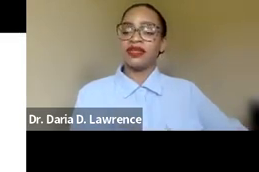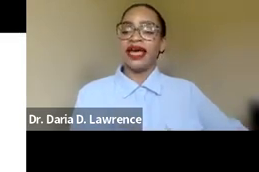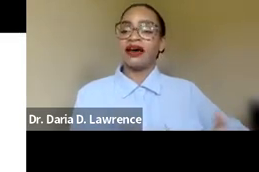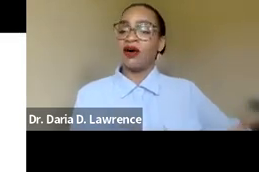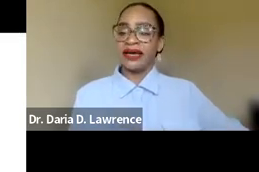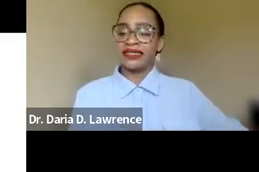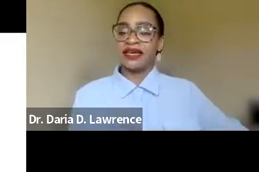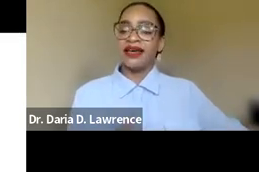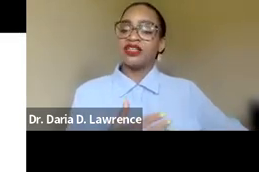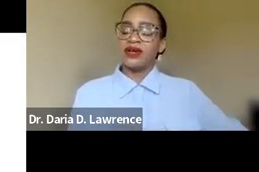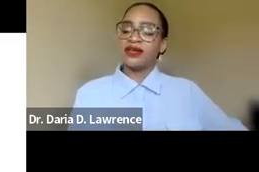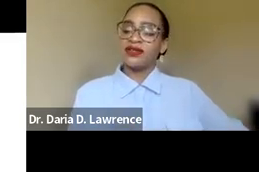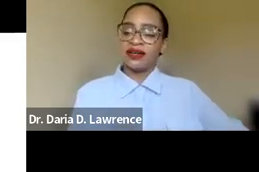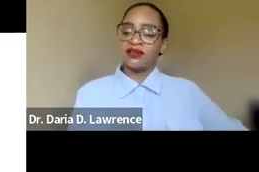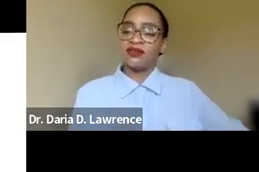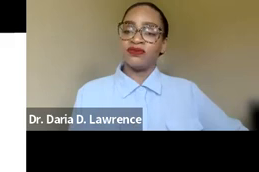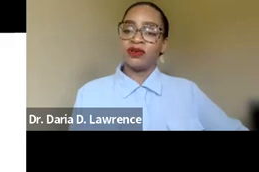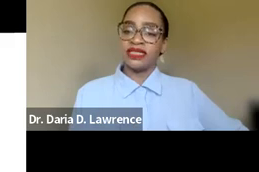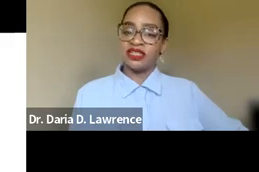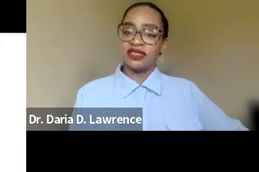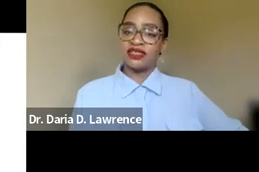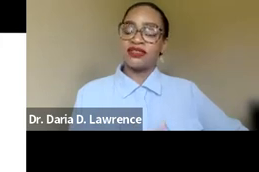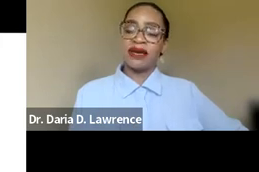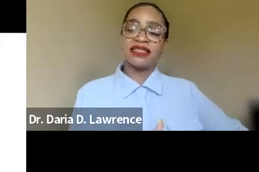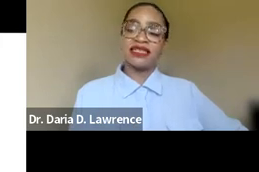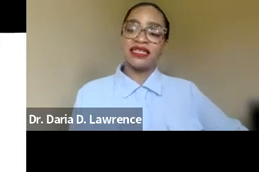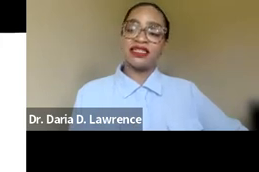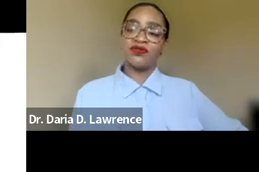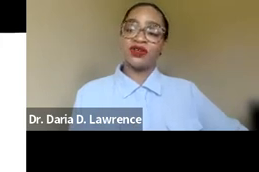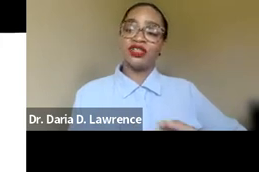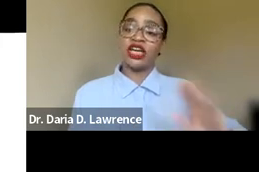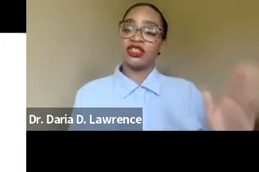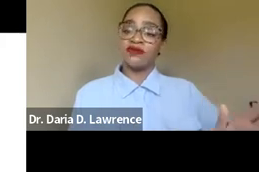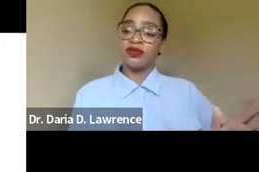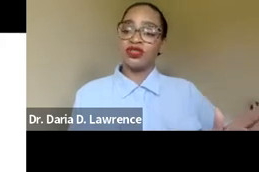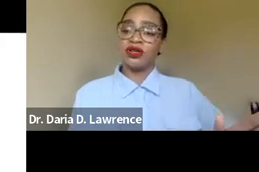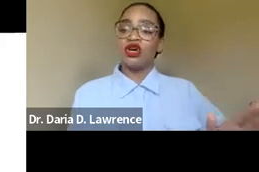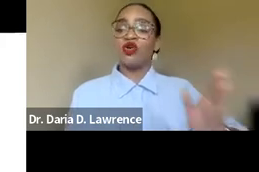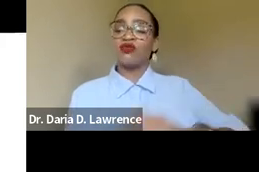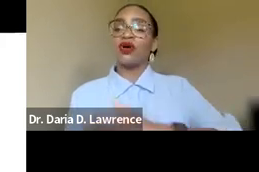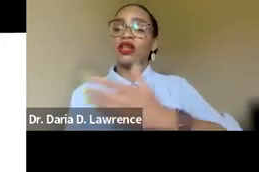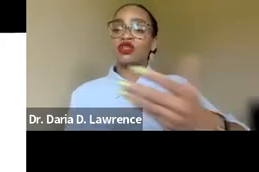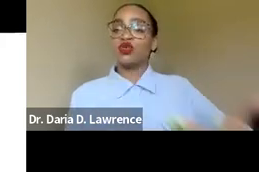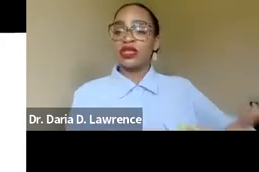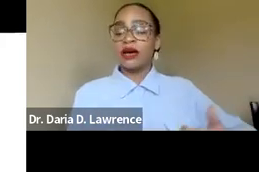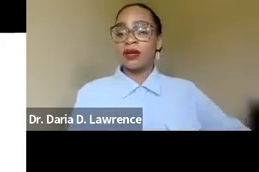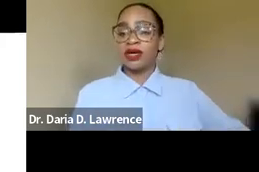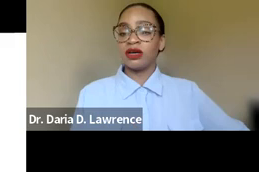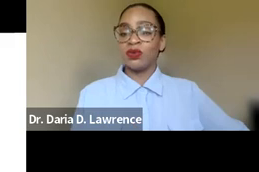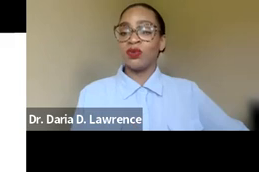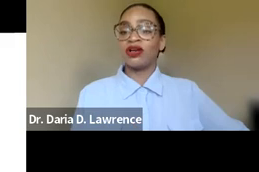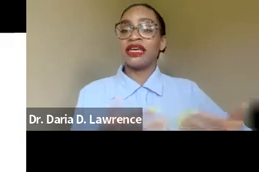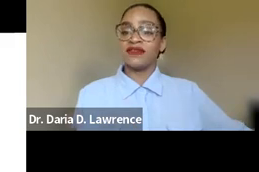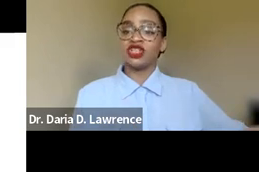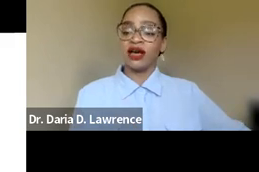responds. And always track your data for informed decisions to make this easier for you to change in the future, or for another school to come in and